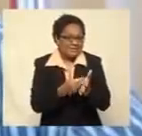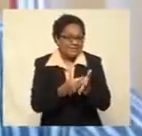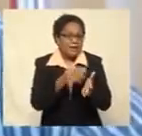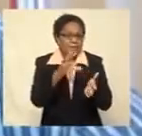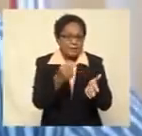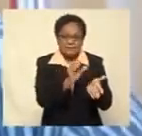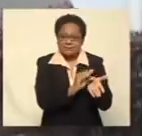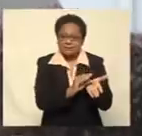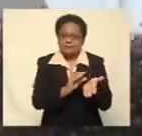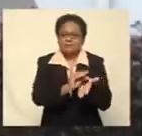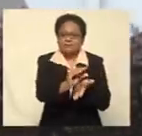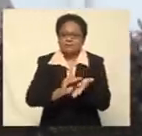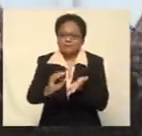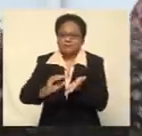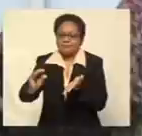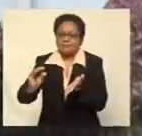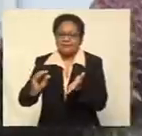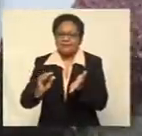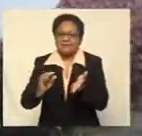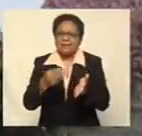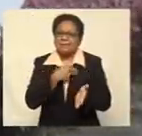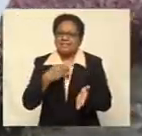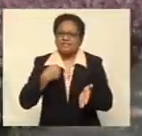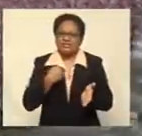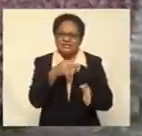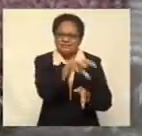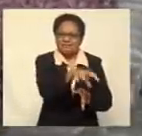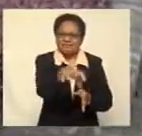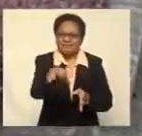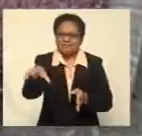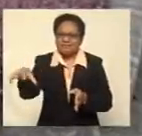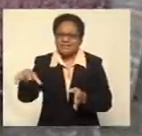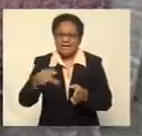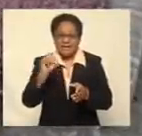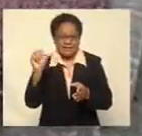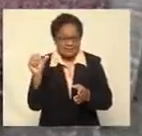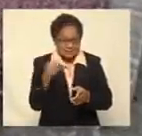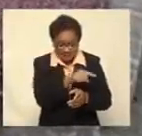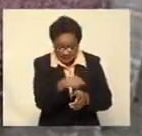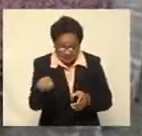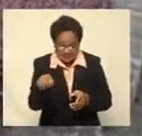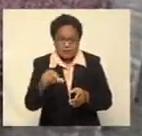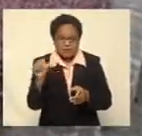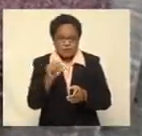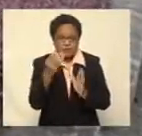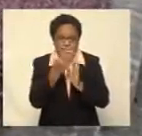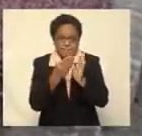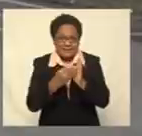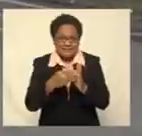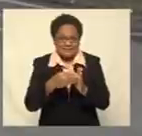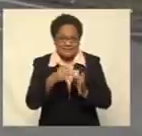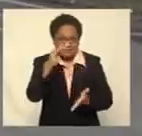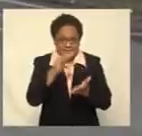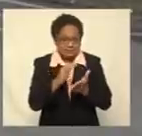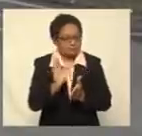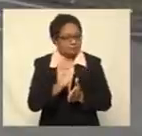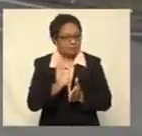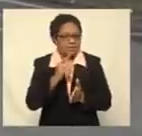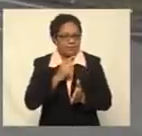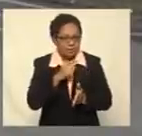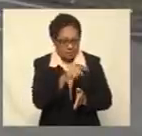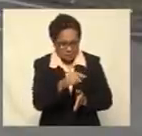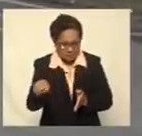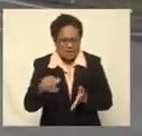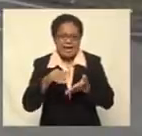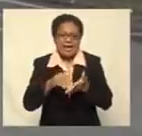ministries budget should not be cut because they are the arms and the legs who's going to move this around. The government has to take the lead it has